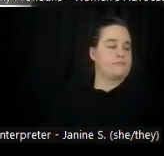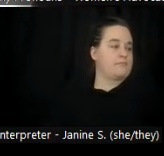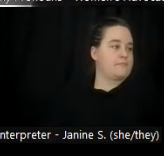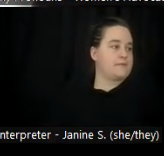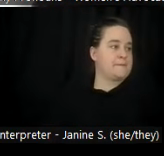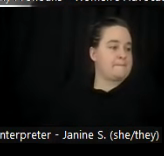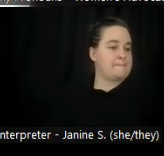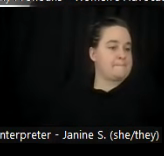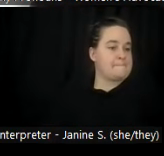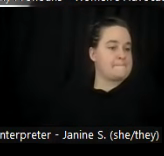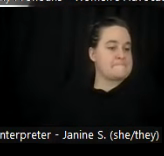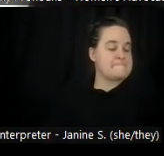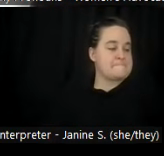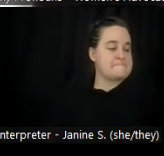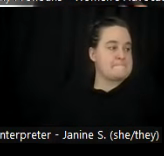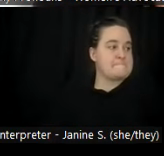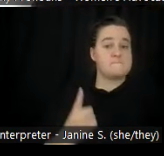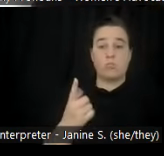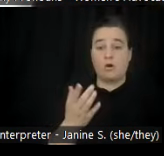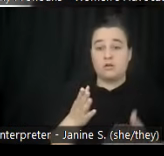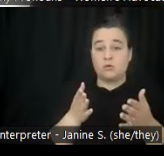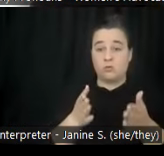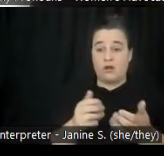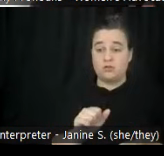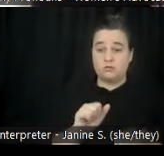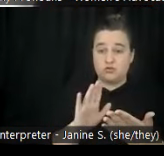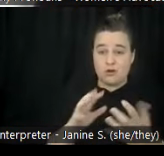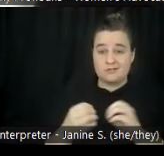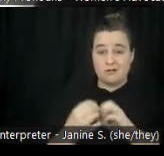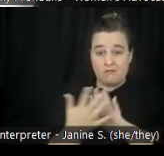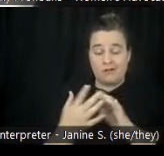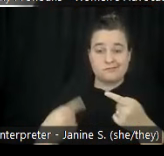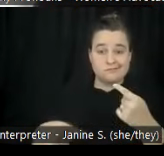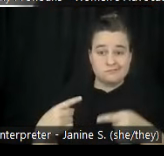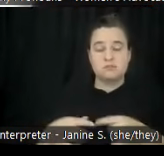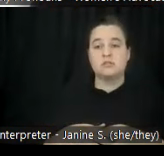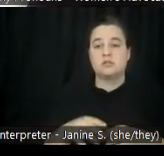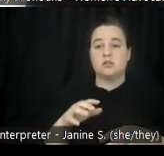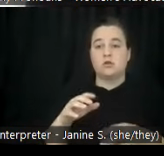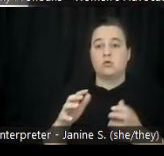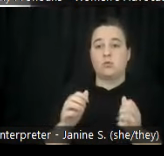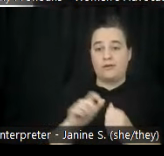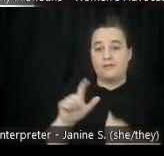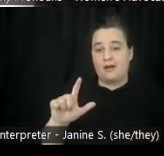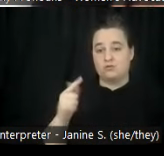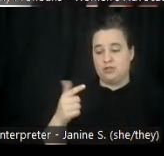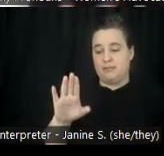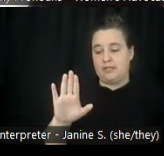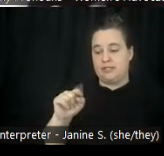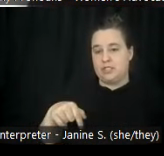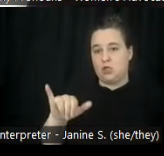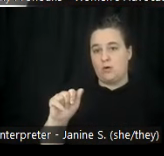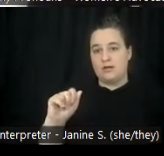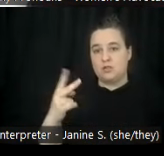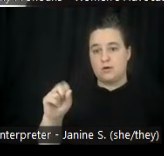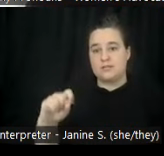So one way to healthily address and respond to conflict in LGBTQIA2+ relationships can sound like